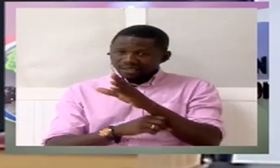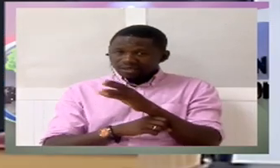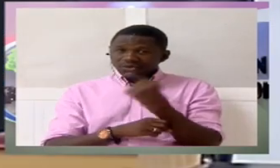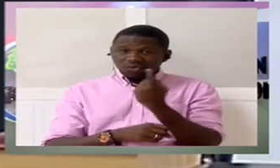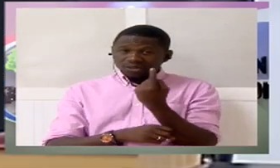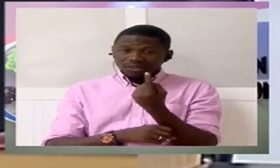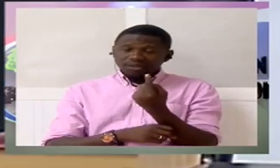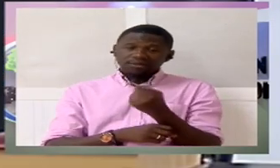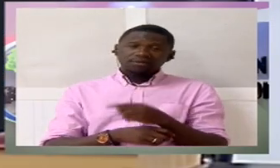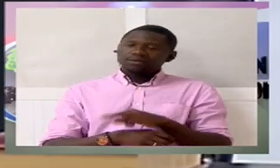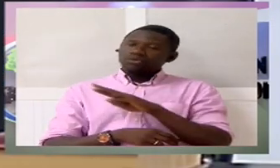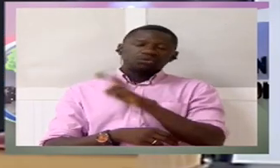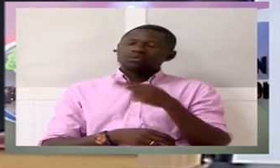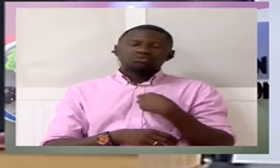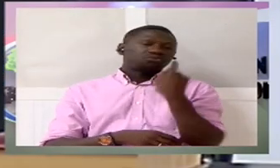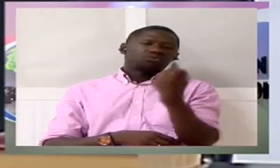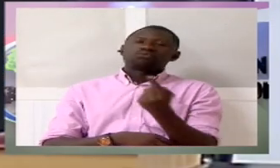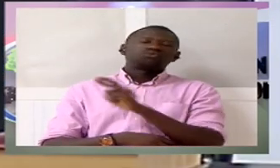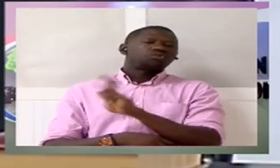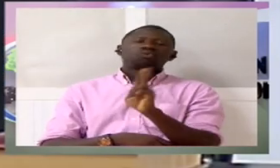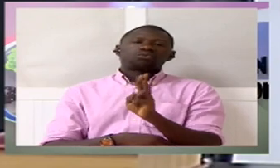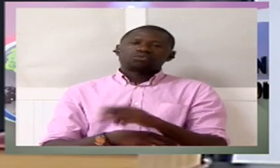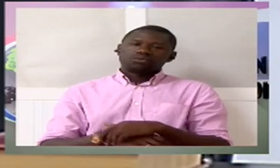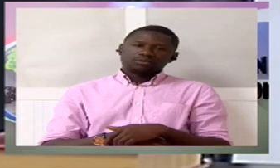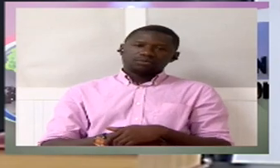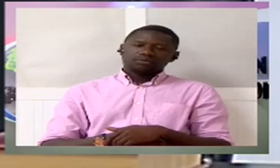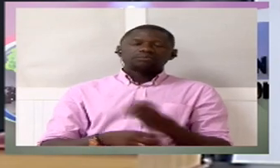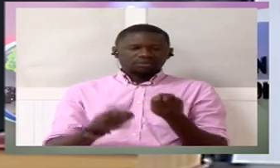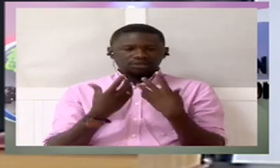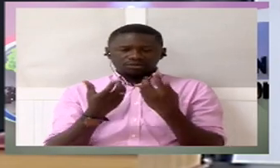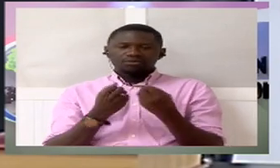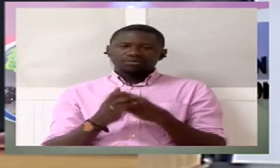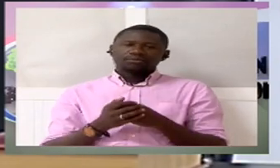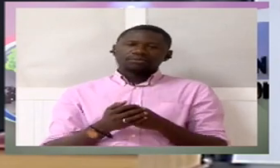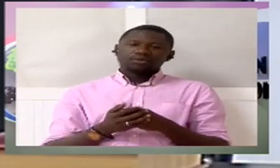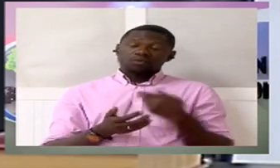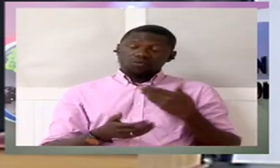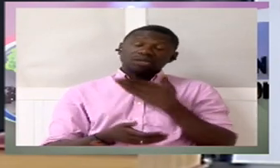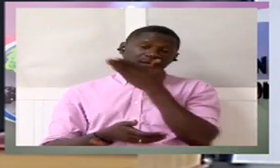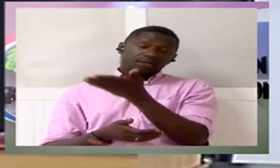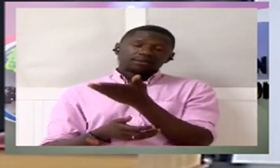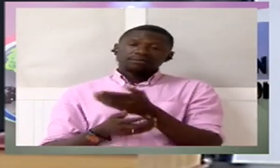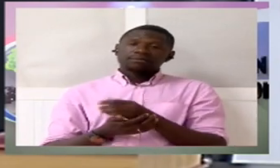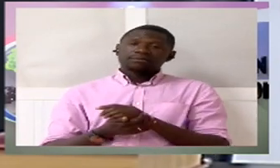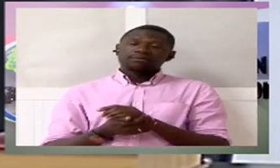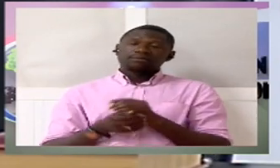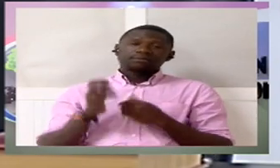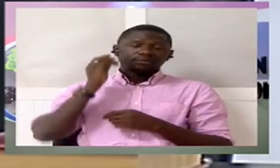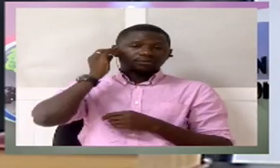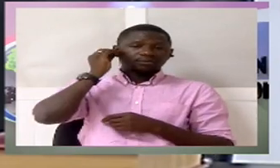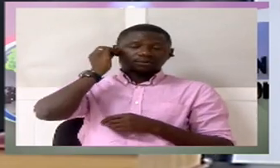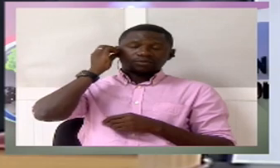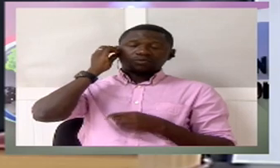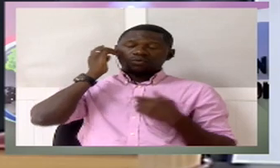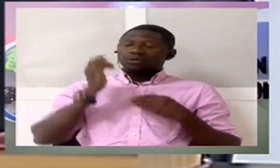Uman ke yindoro nti. Not this one alone. Please tell us. Foye. We were there. Nata moikwa abita farmer